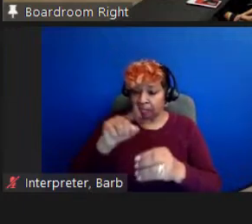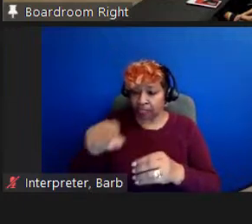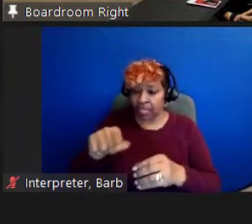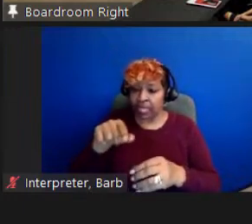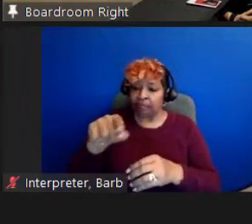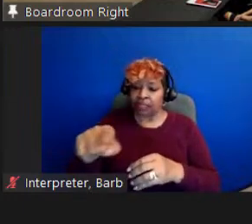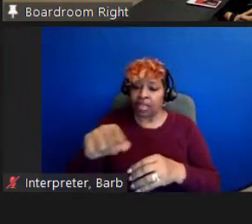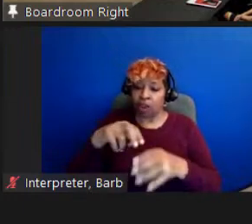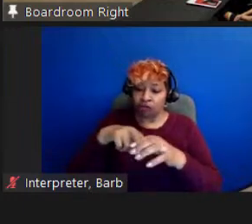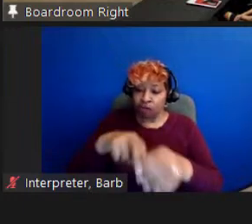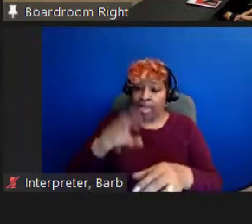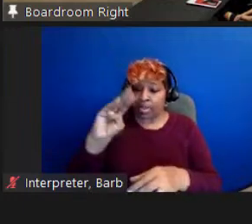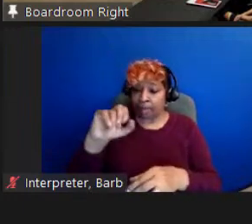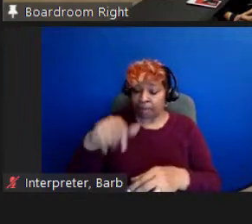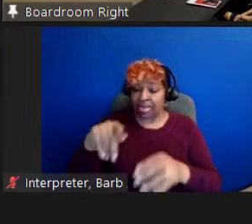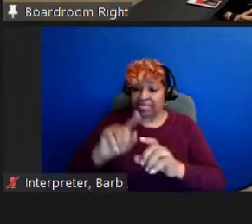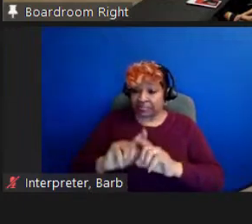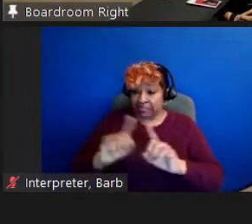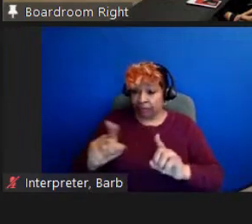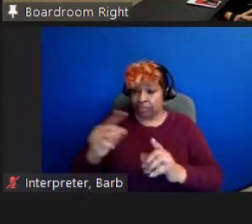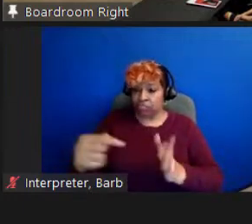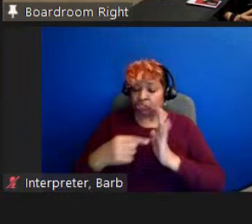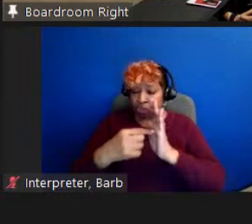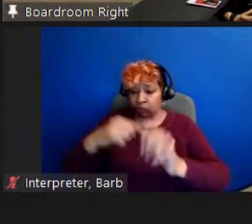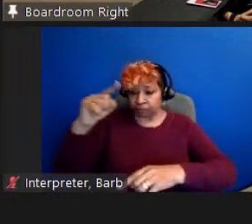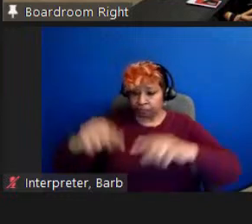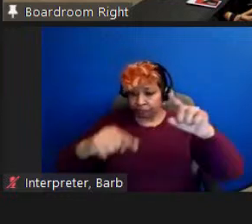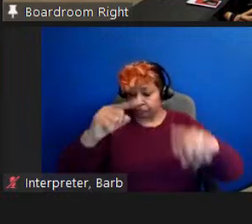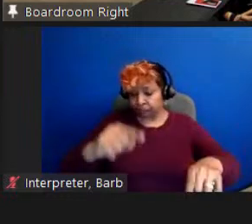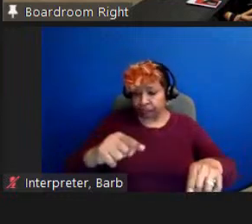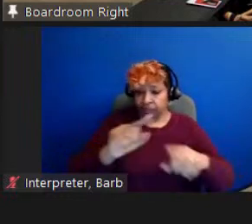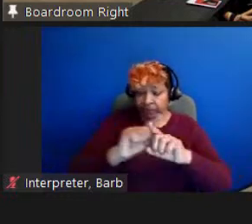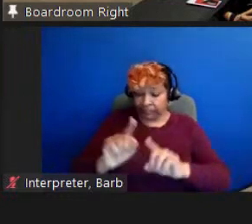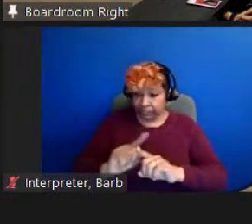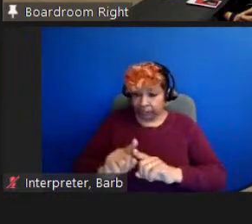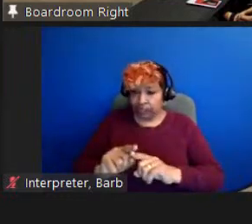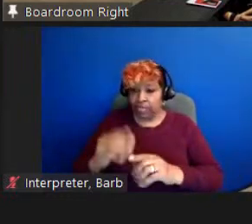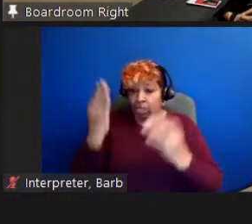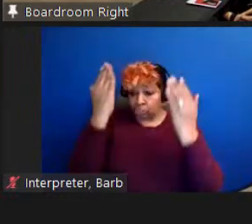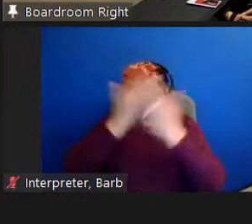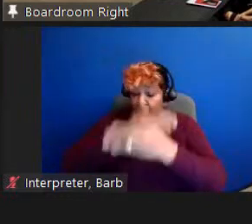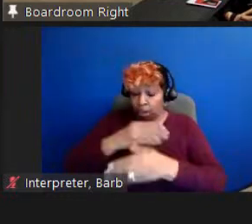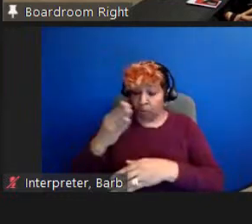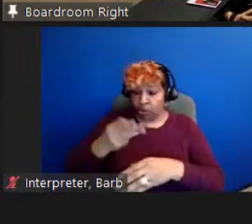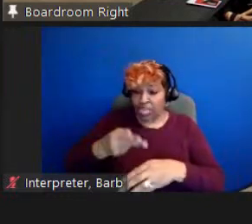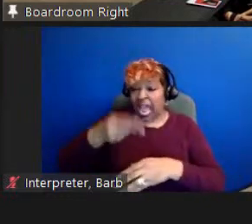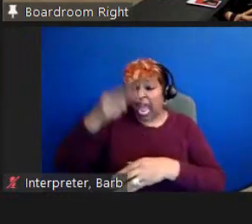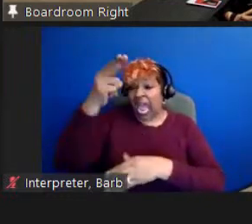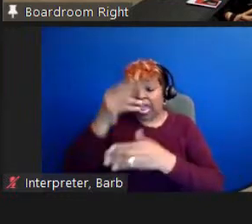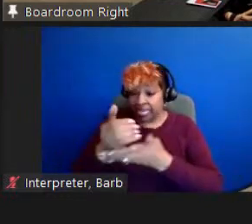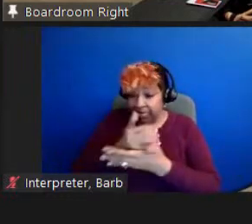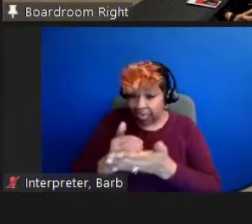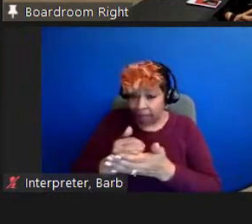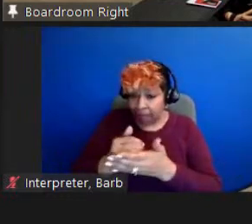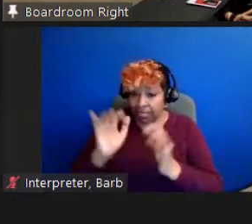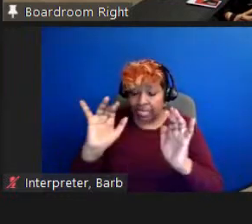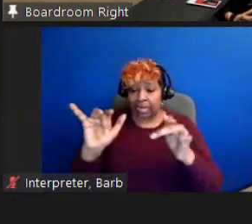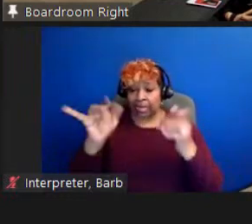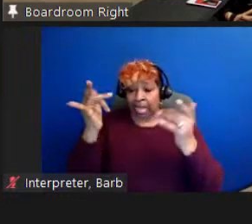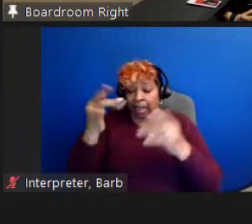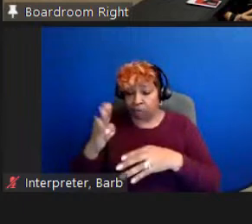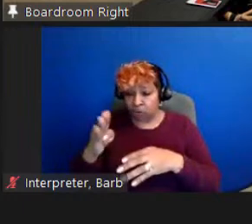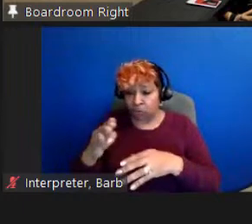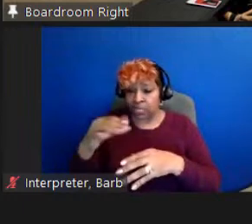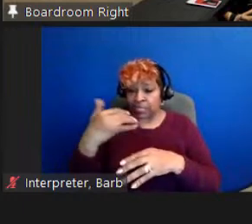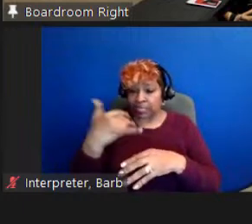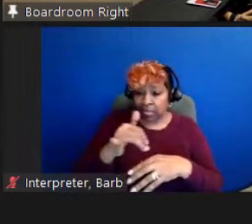income differentials in color. The dark blue is for high income, and then the lighter blue, and then the yellow, and then the orange, and then the